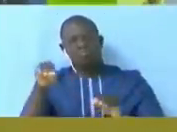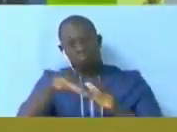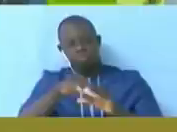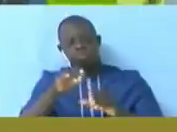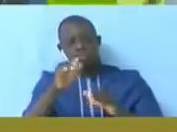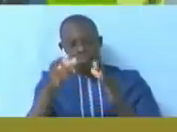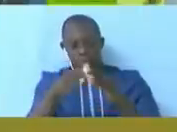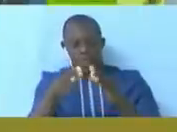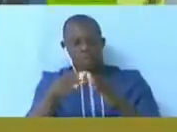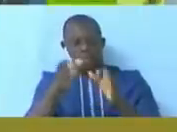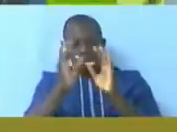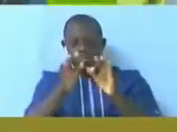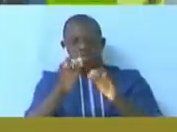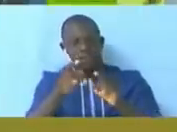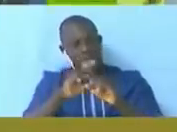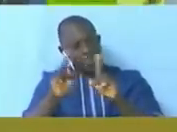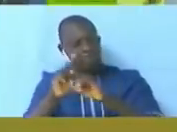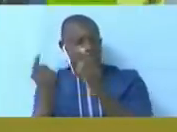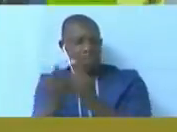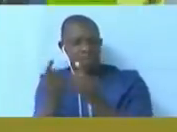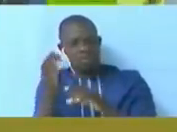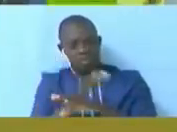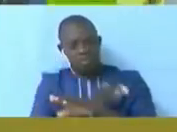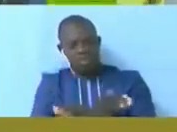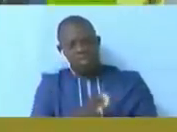faso tilimbali ya faso wo faso